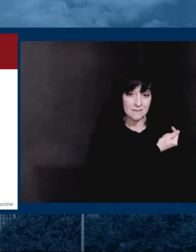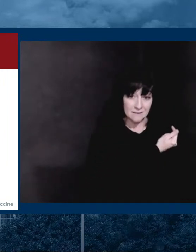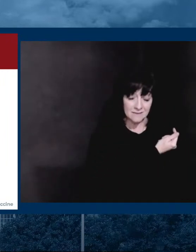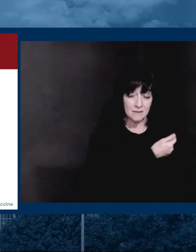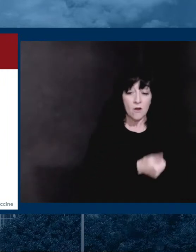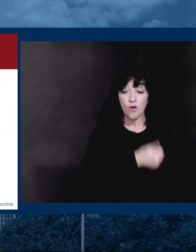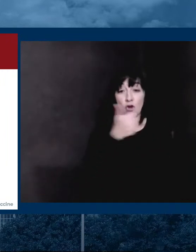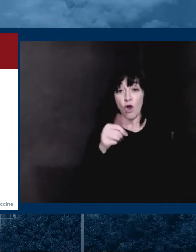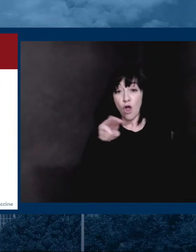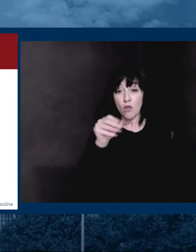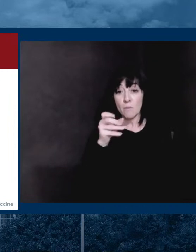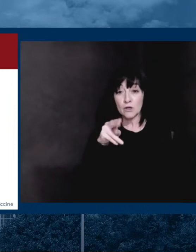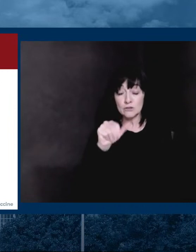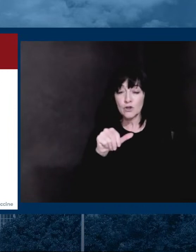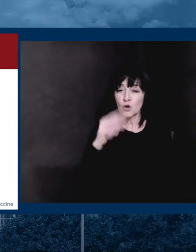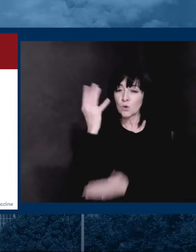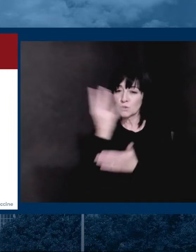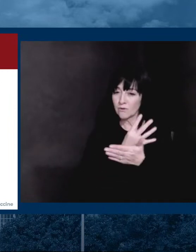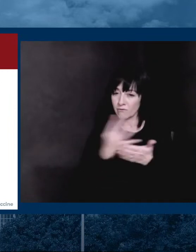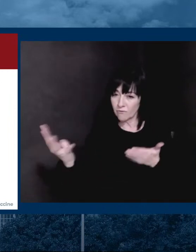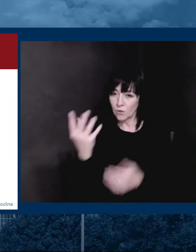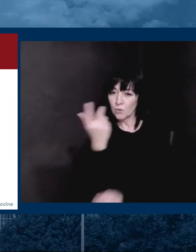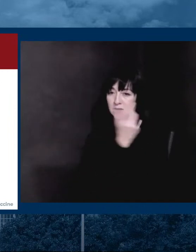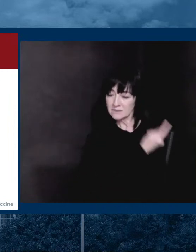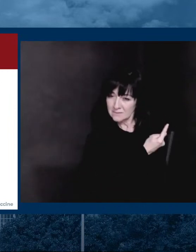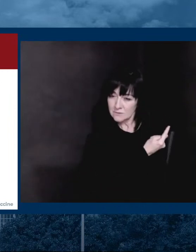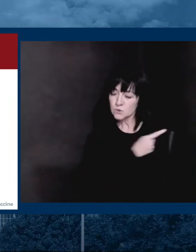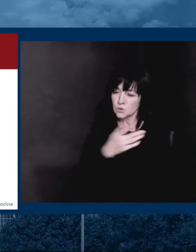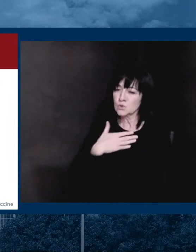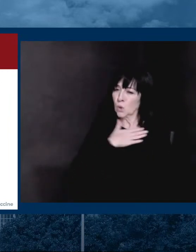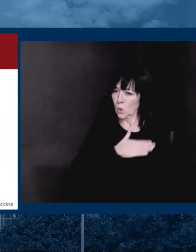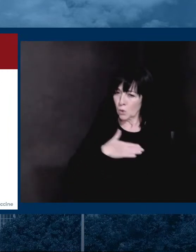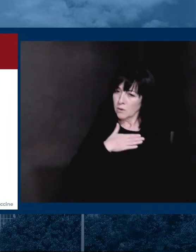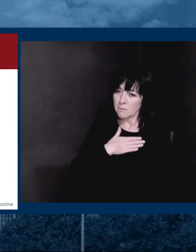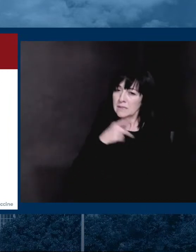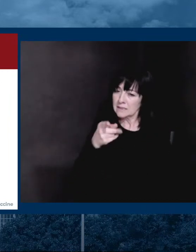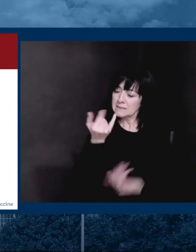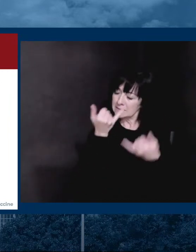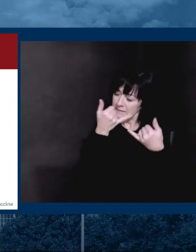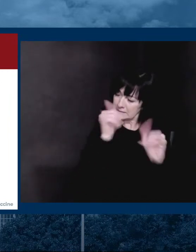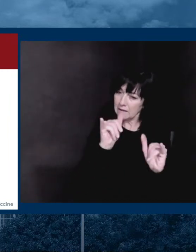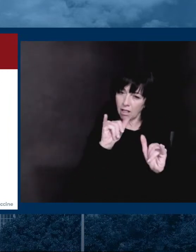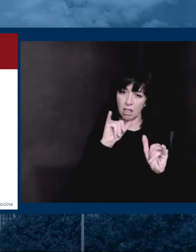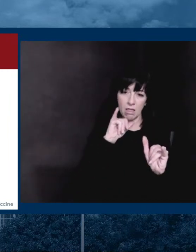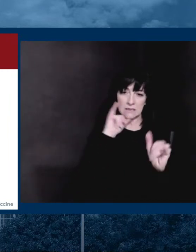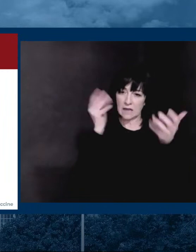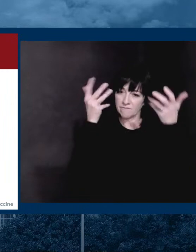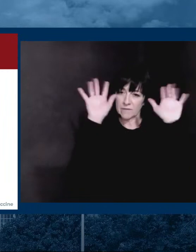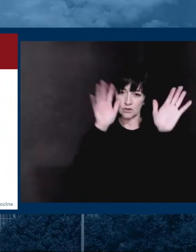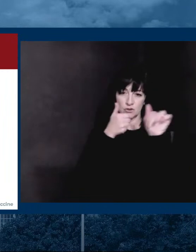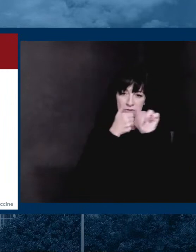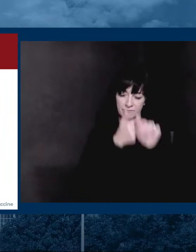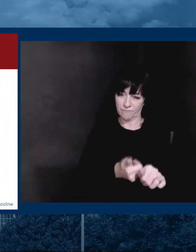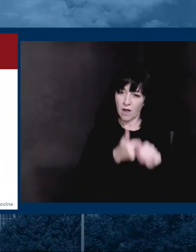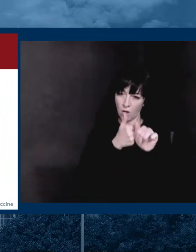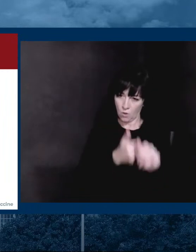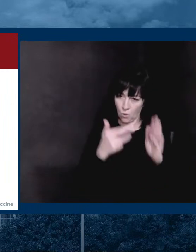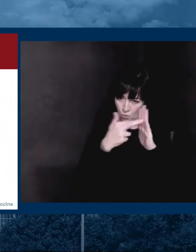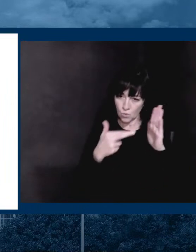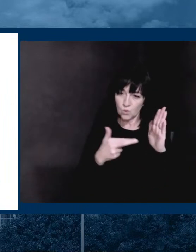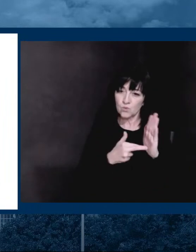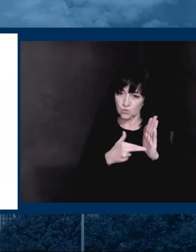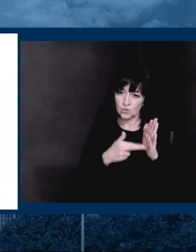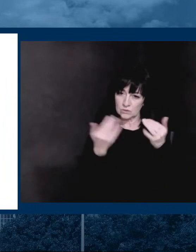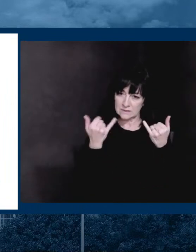there and continue to do the things that we know work. And with that, I am going to